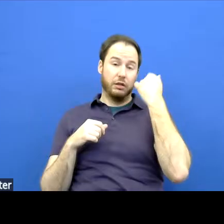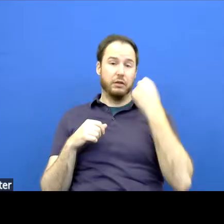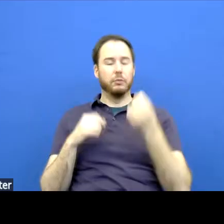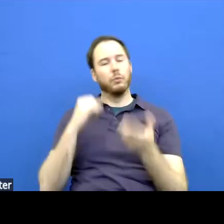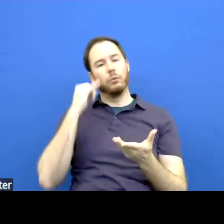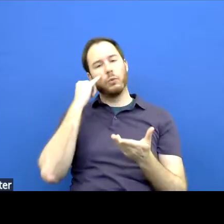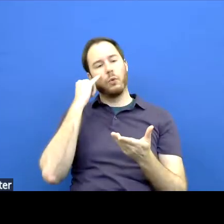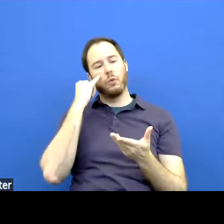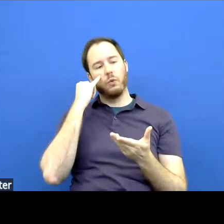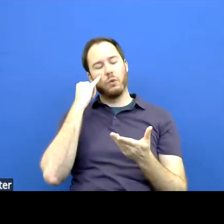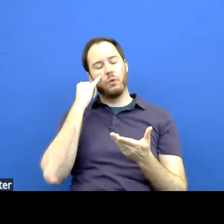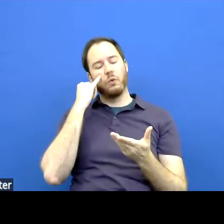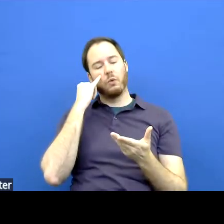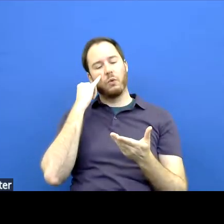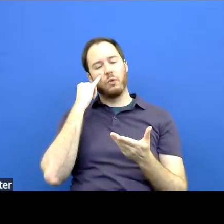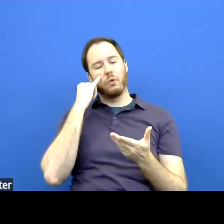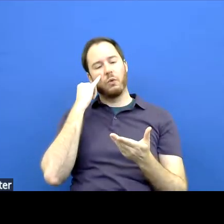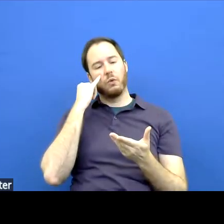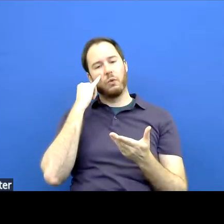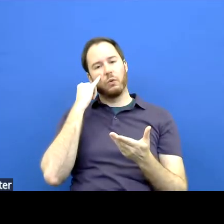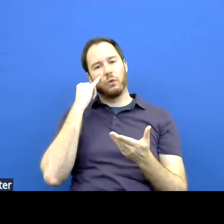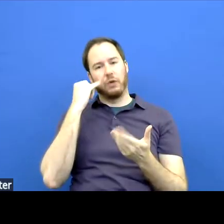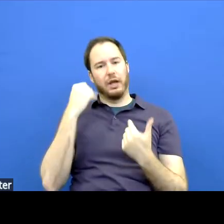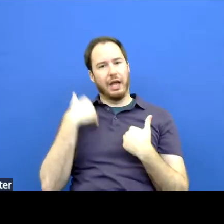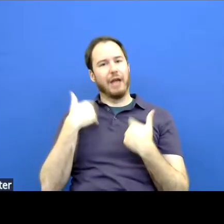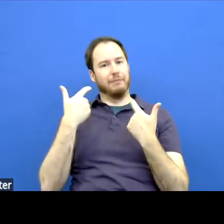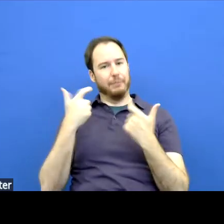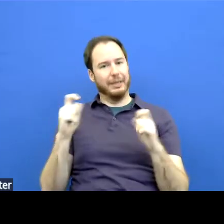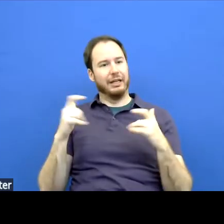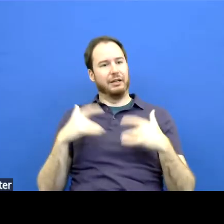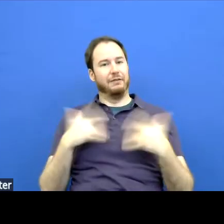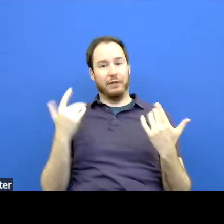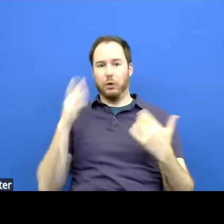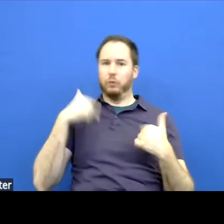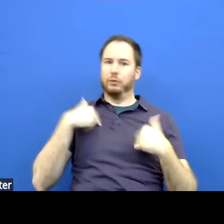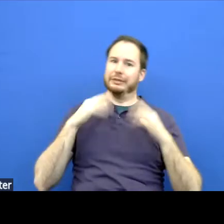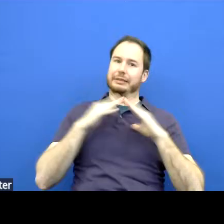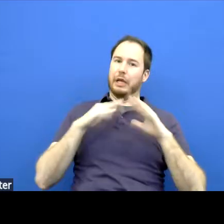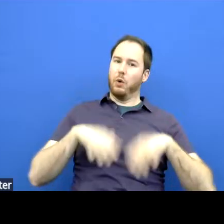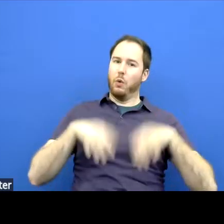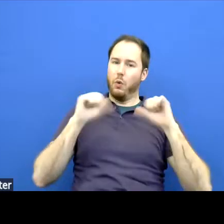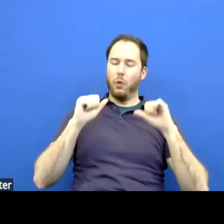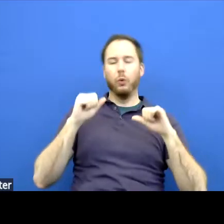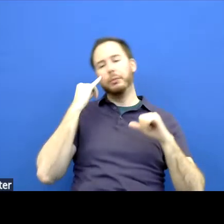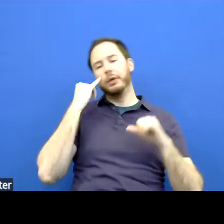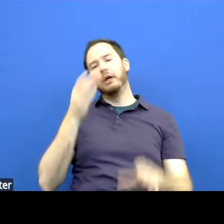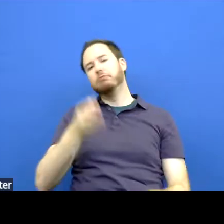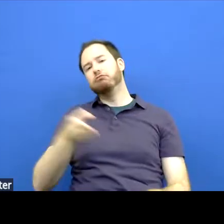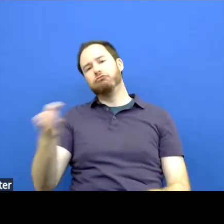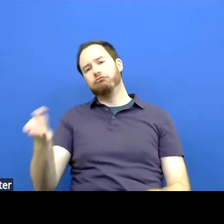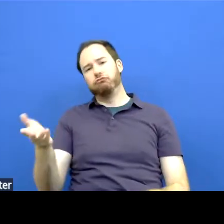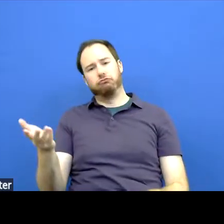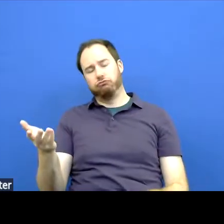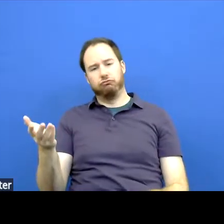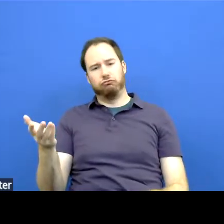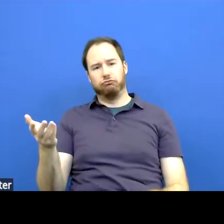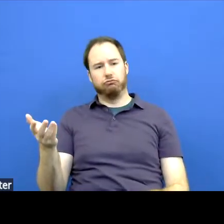if you have these significant events, now we certainly have them, but if some of these other